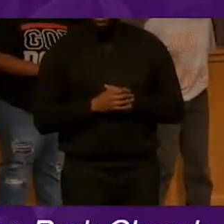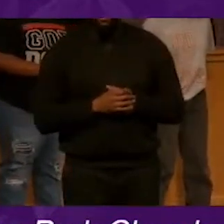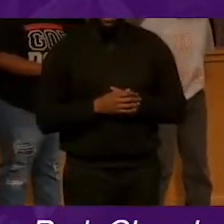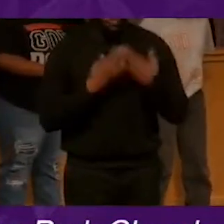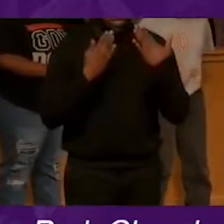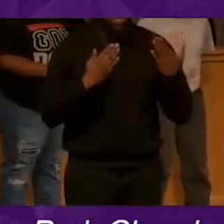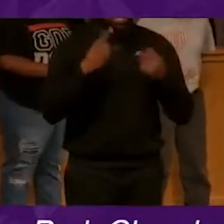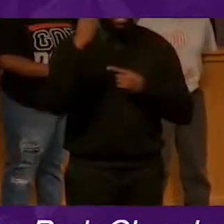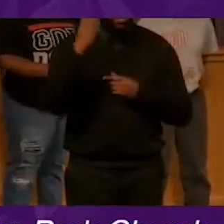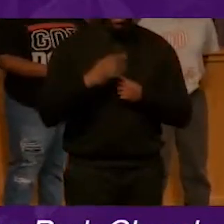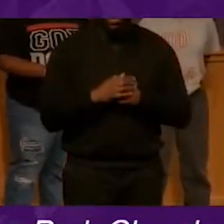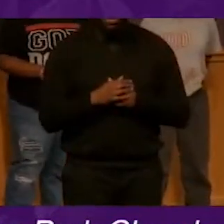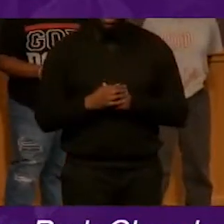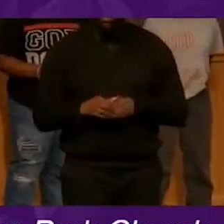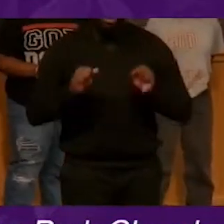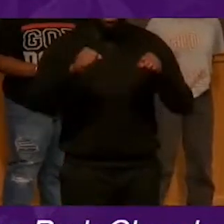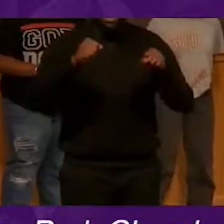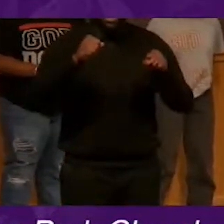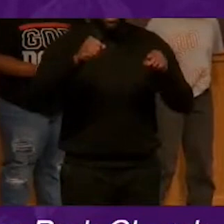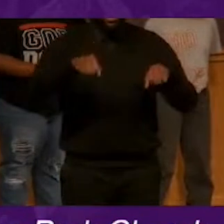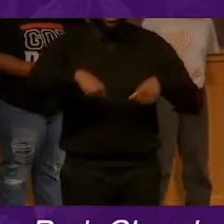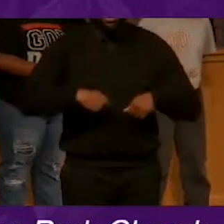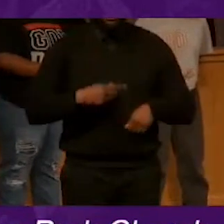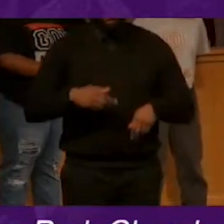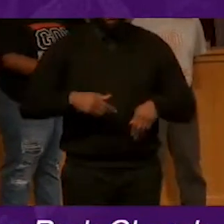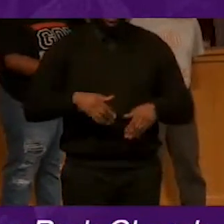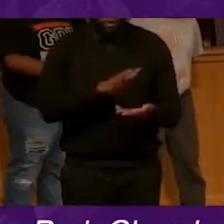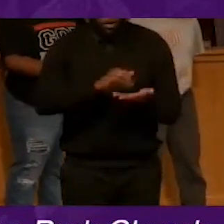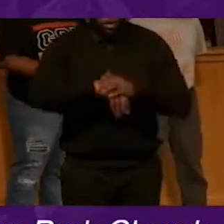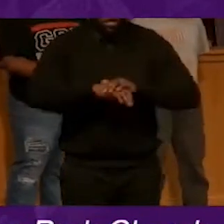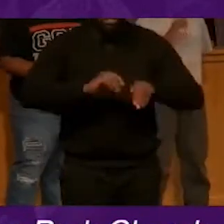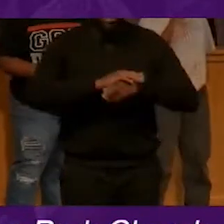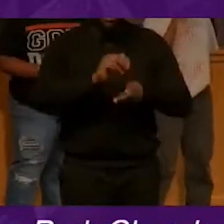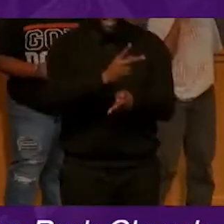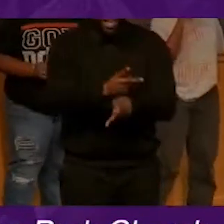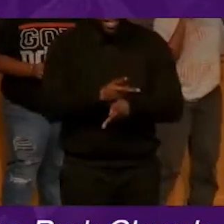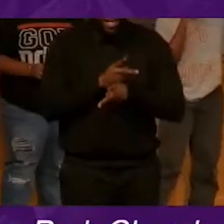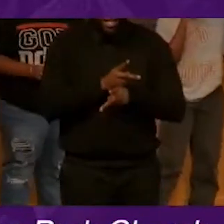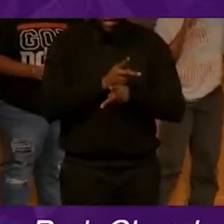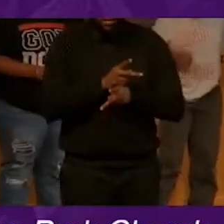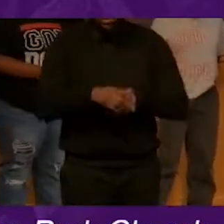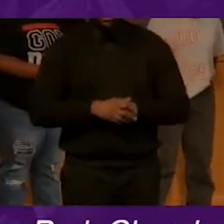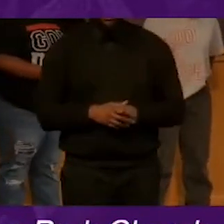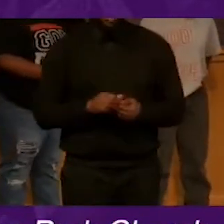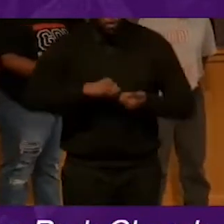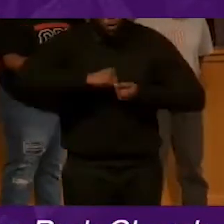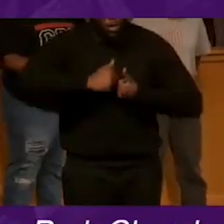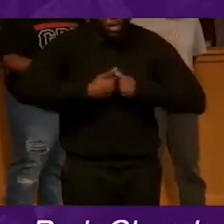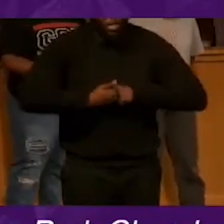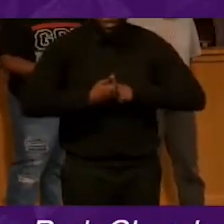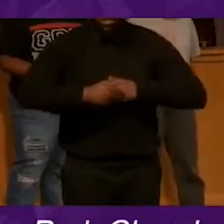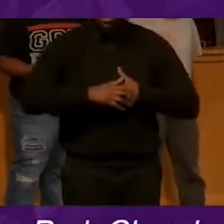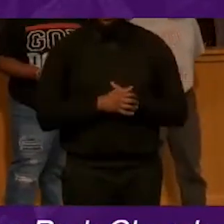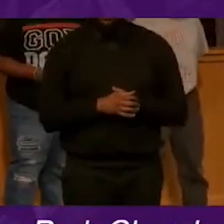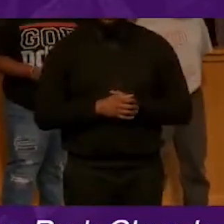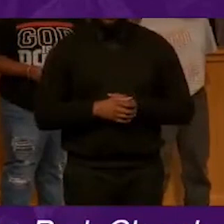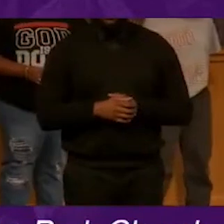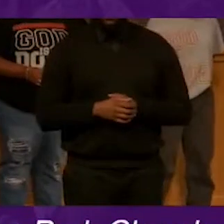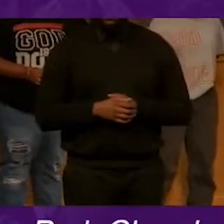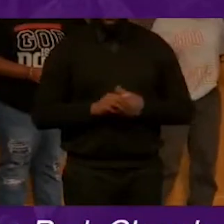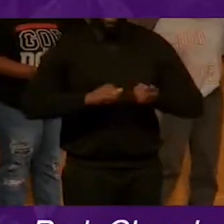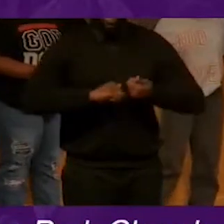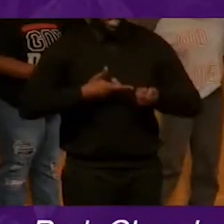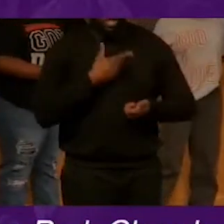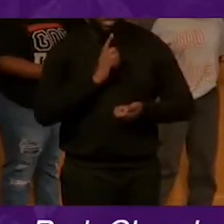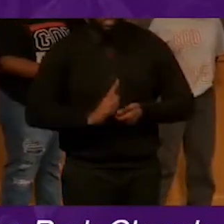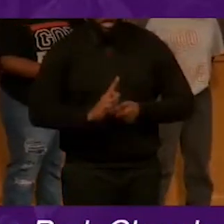for the ability that you have to comfort and keep those who are grieving and those who are bereaved right now. And so,